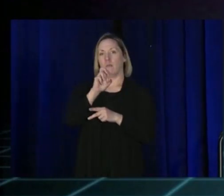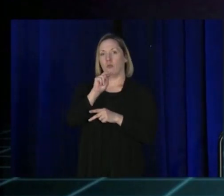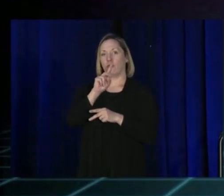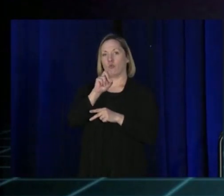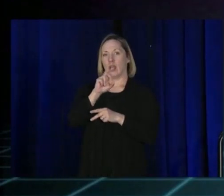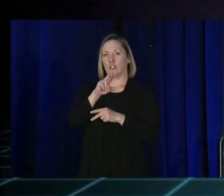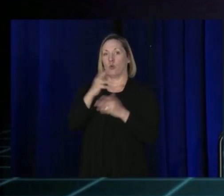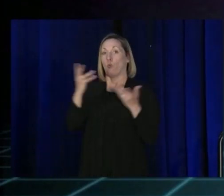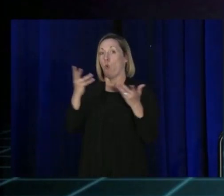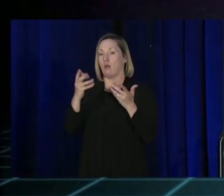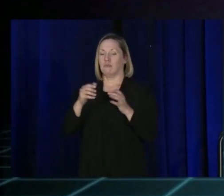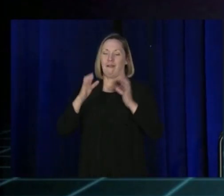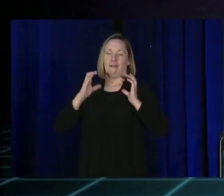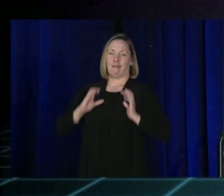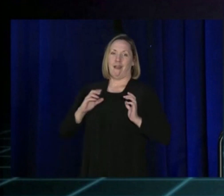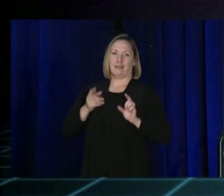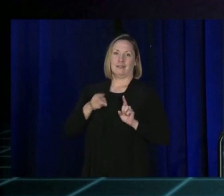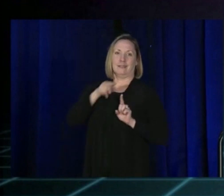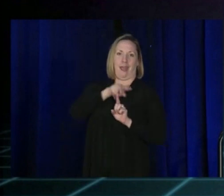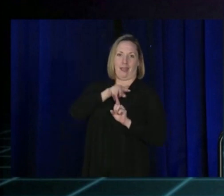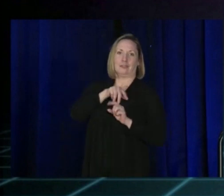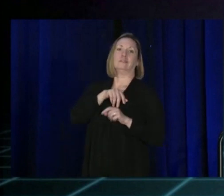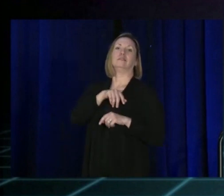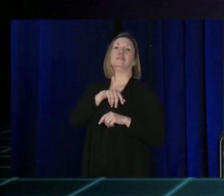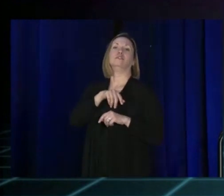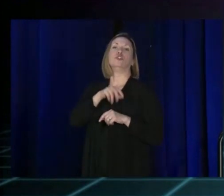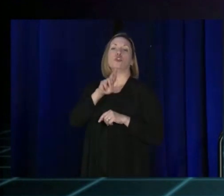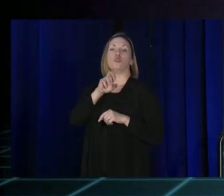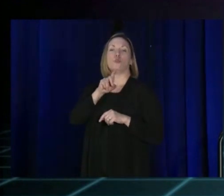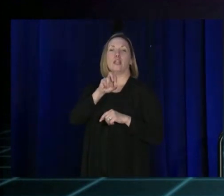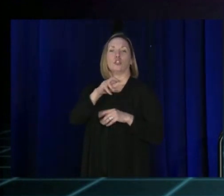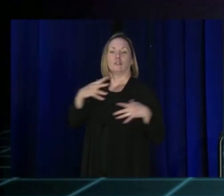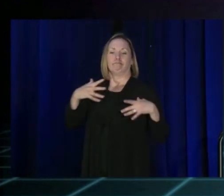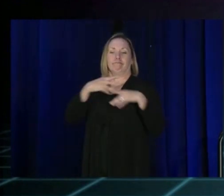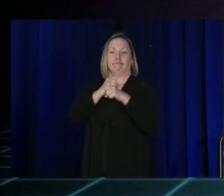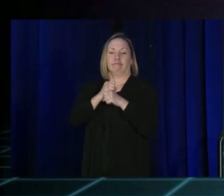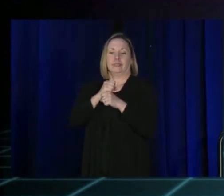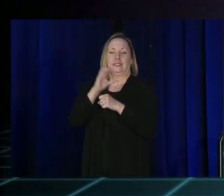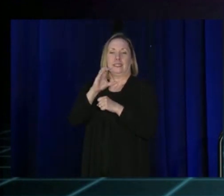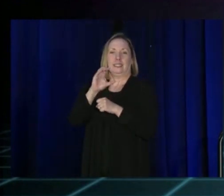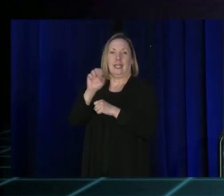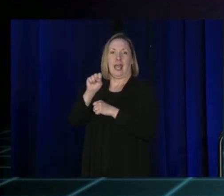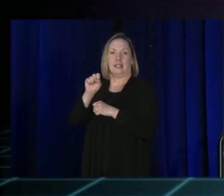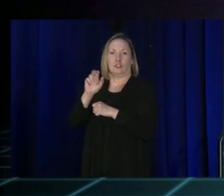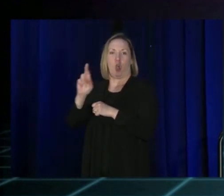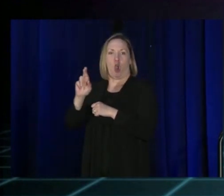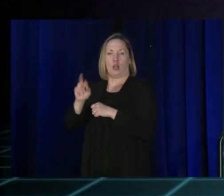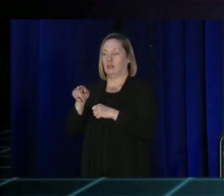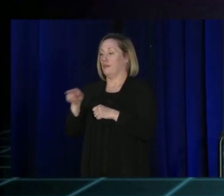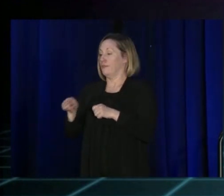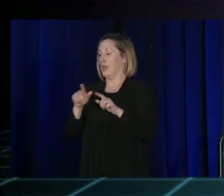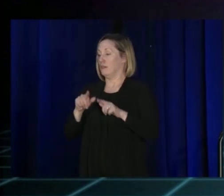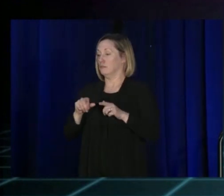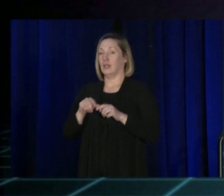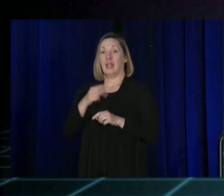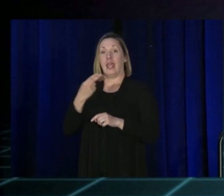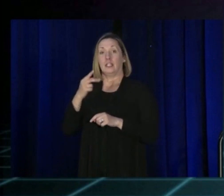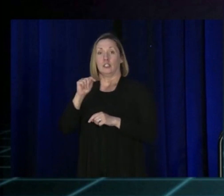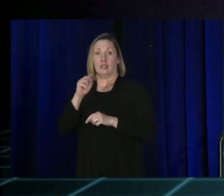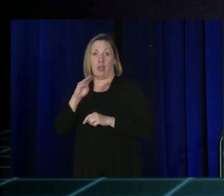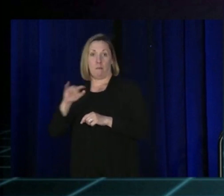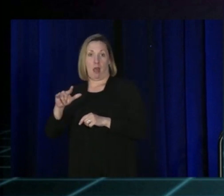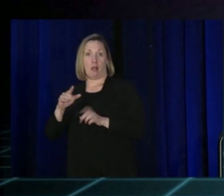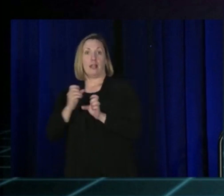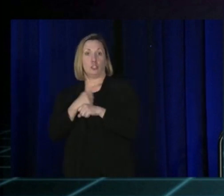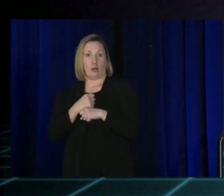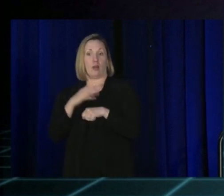rendering, also known as CSR. And in this case, the page HTML is generated on the